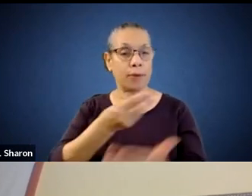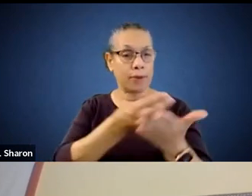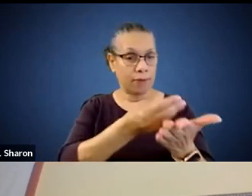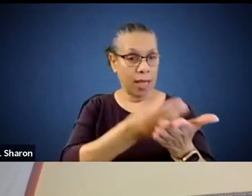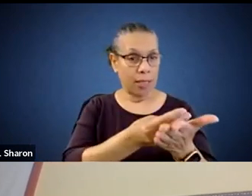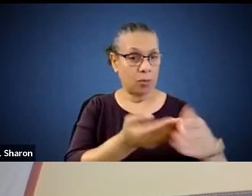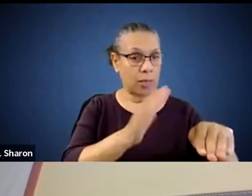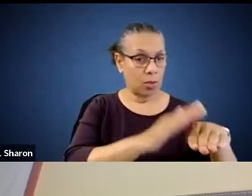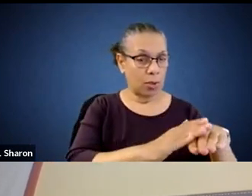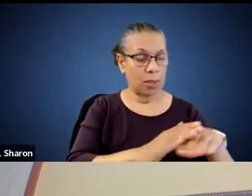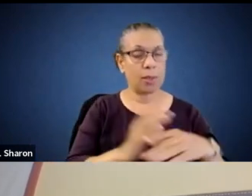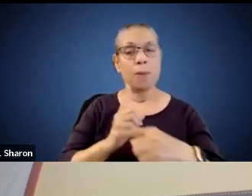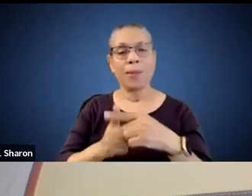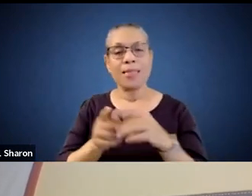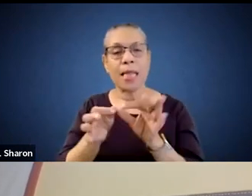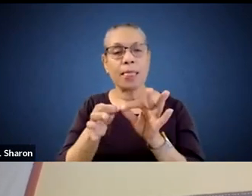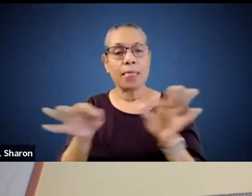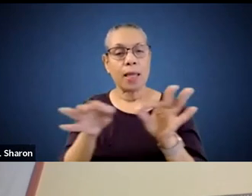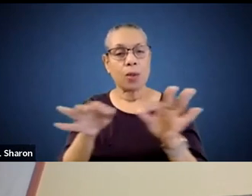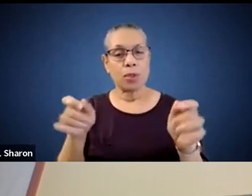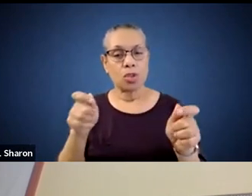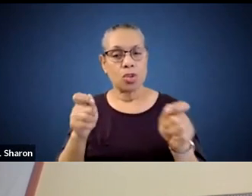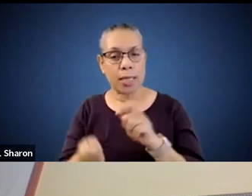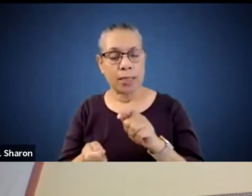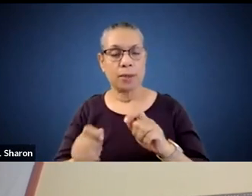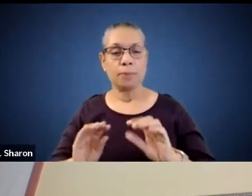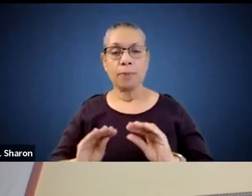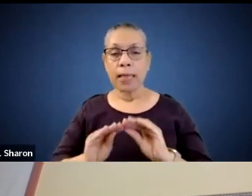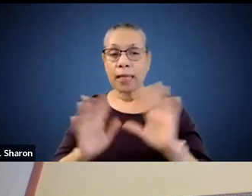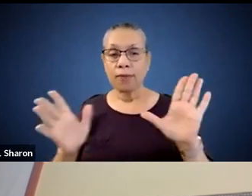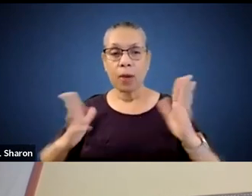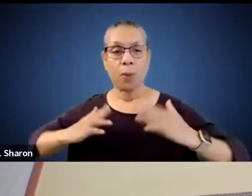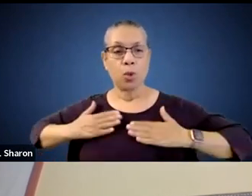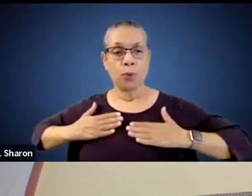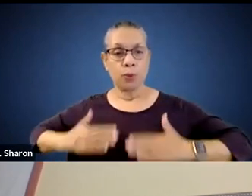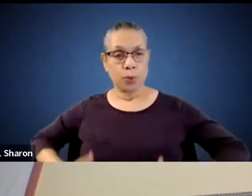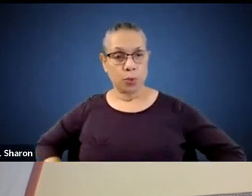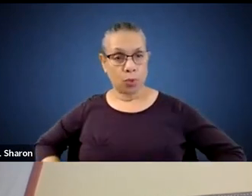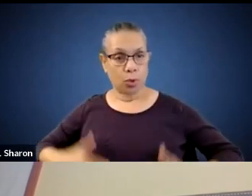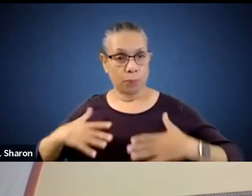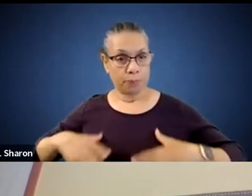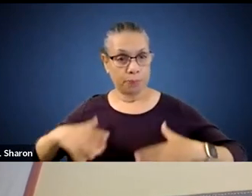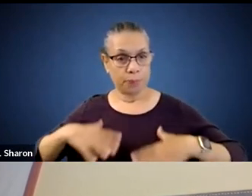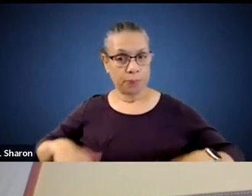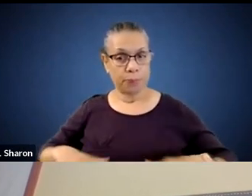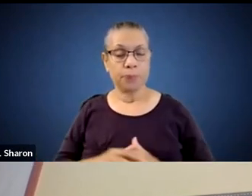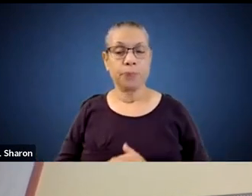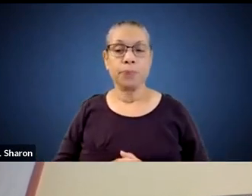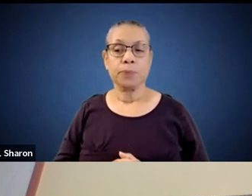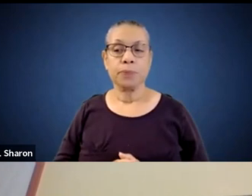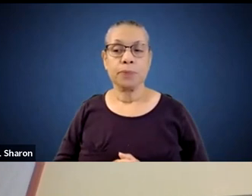parties agree to some language changes they include clarification of the uniforms for members of this unit